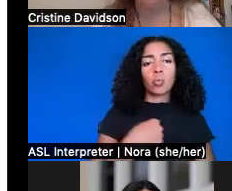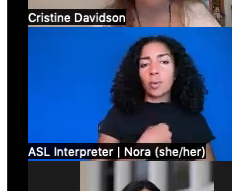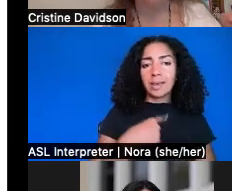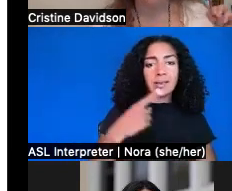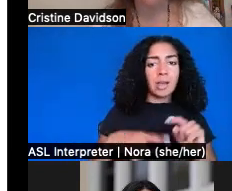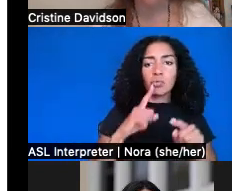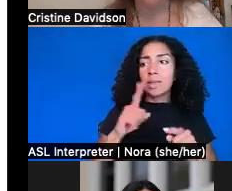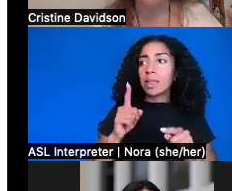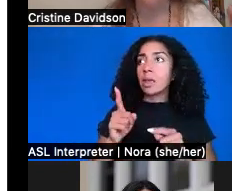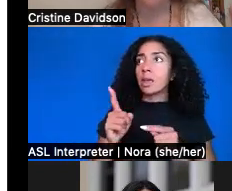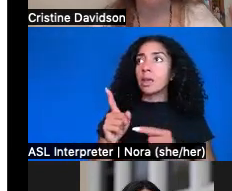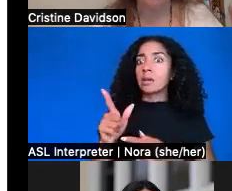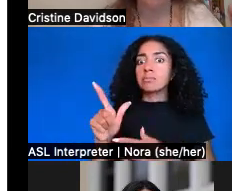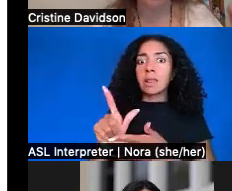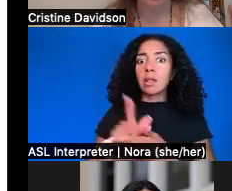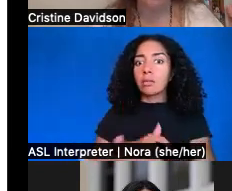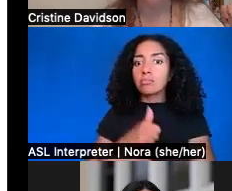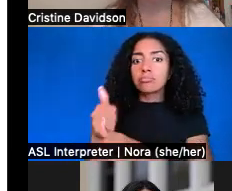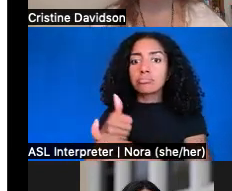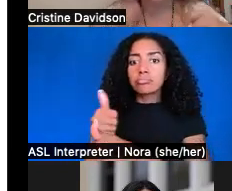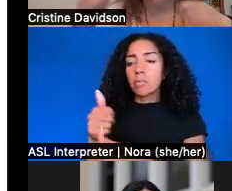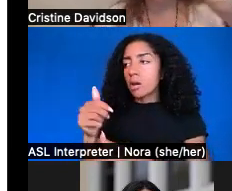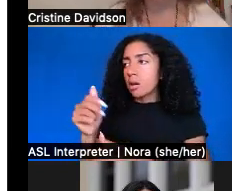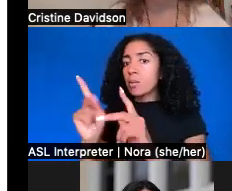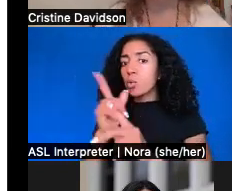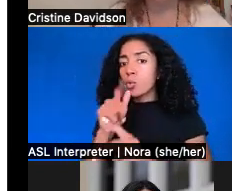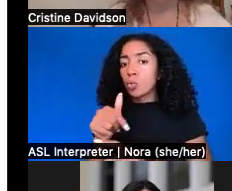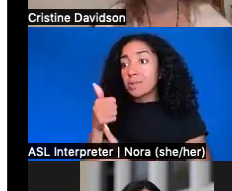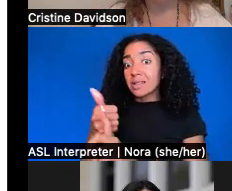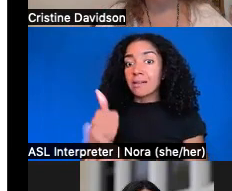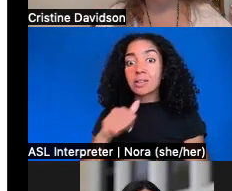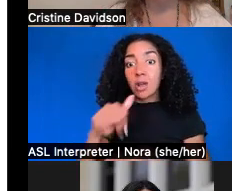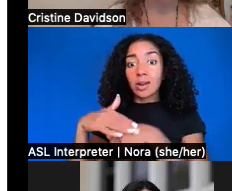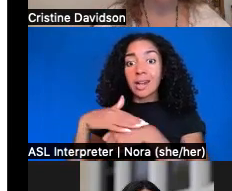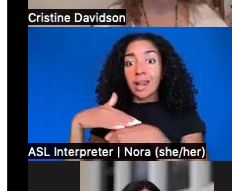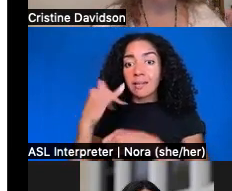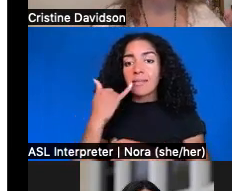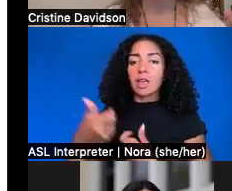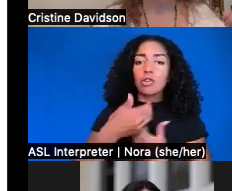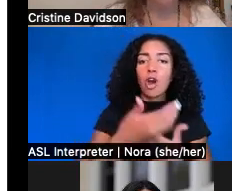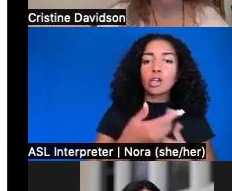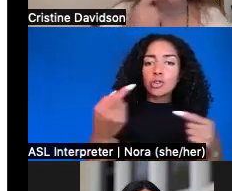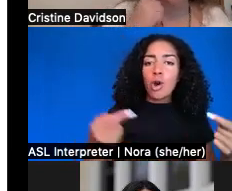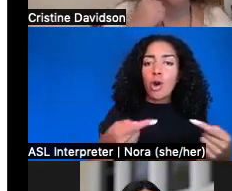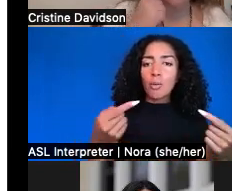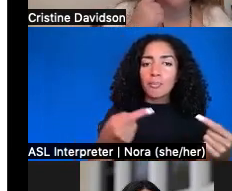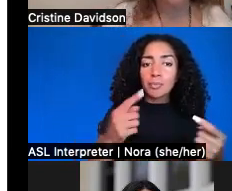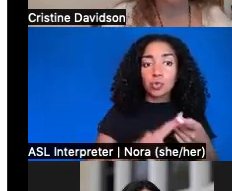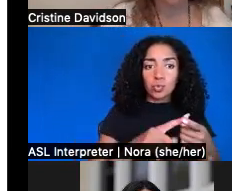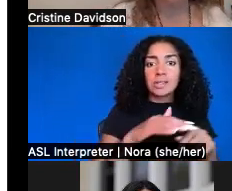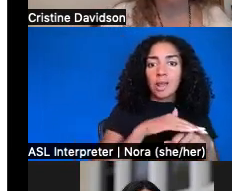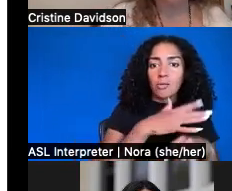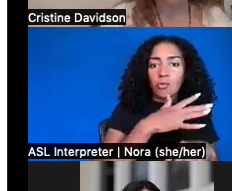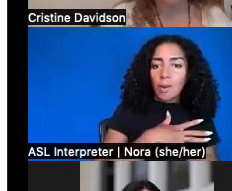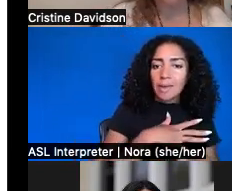to them for sexually assaulting our people. And so it increases the way that we're targeted. We'll talk more about that